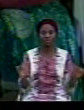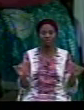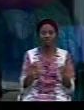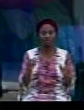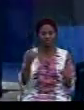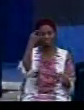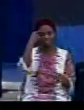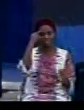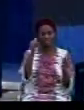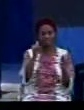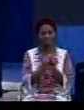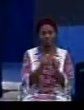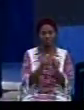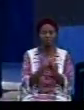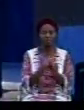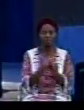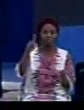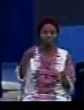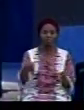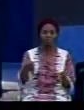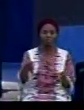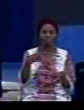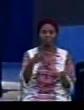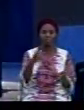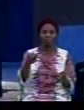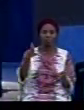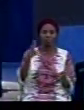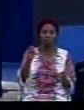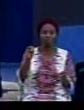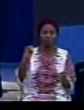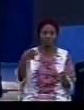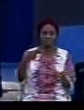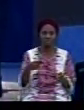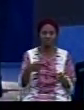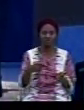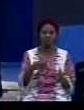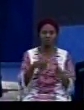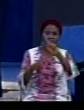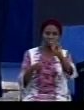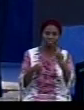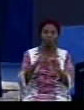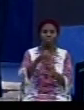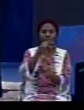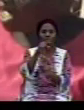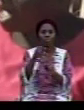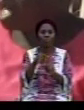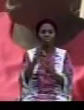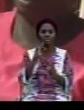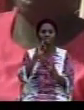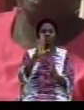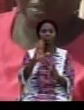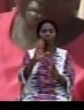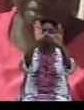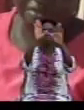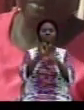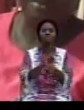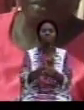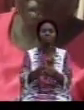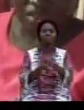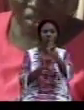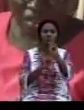Pharaoh. When is your miracle? When is your salvation? When is